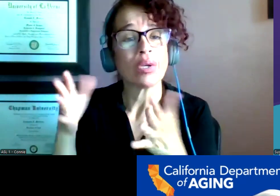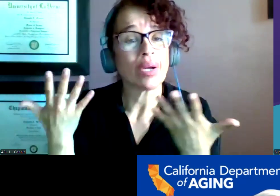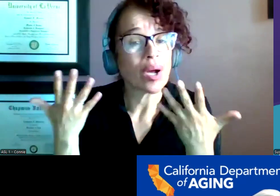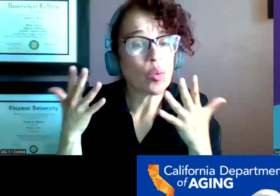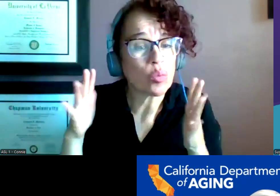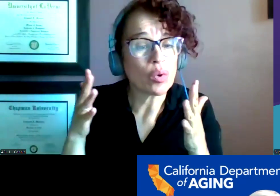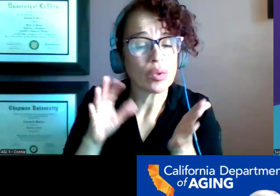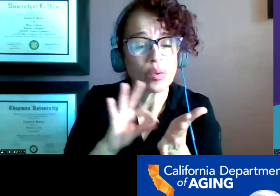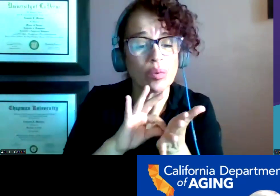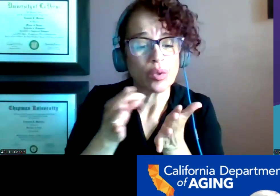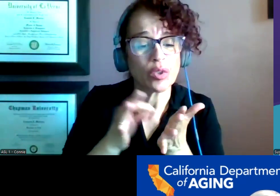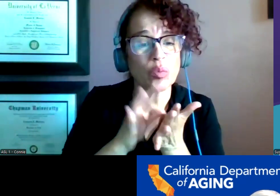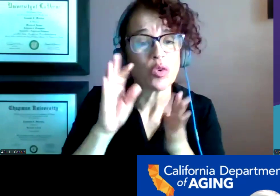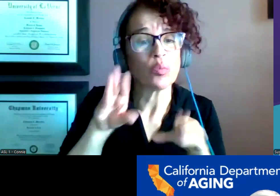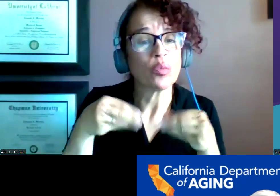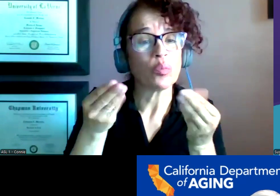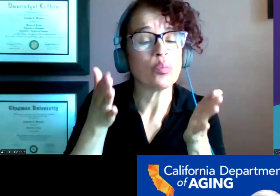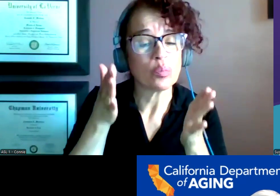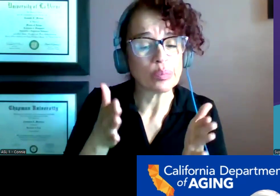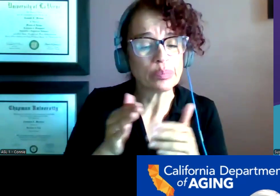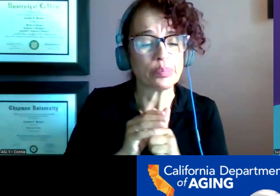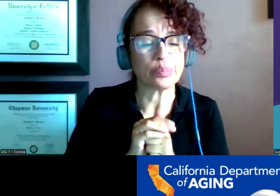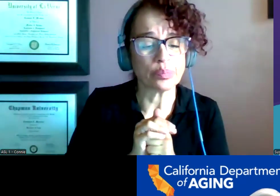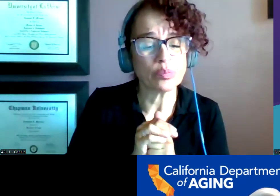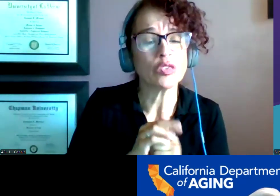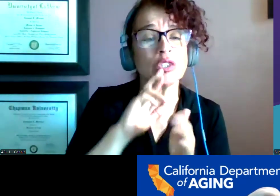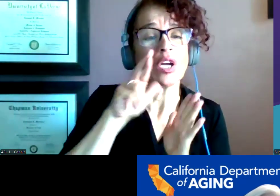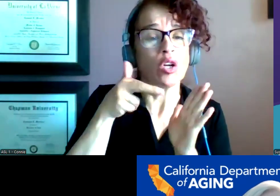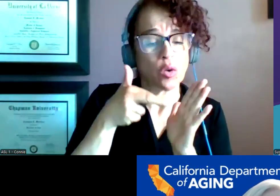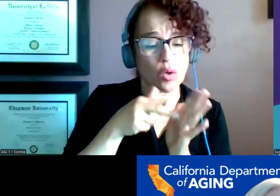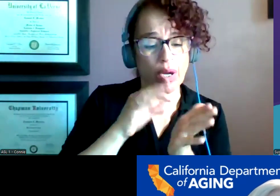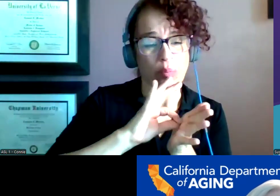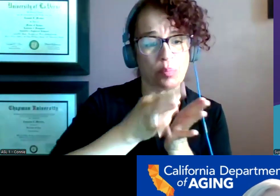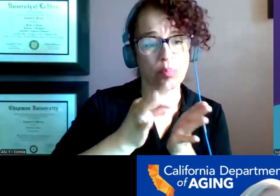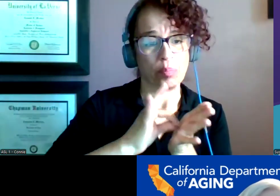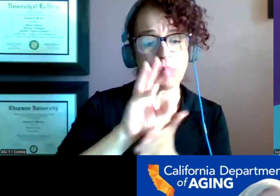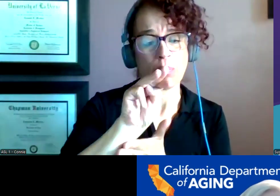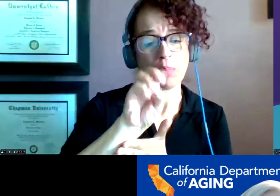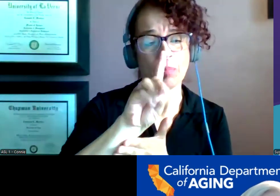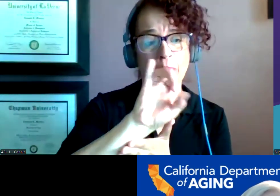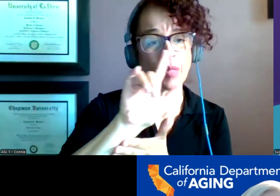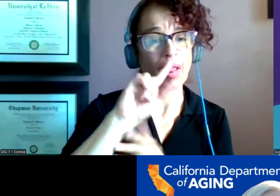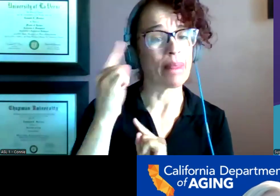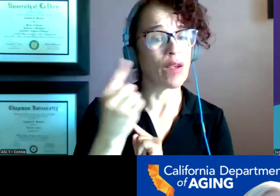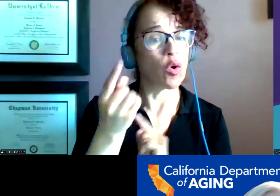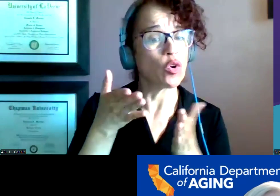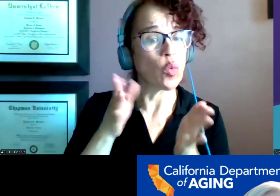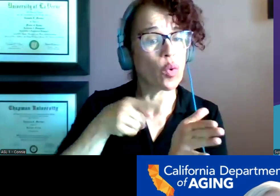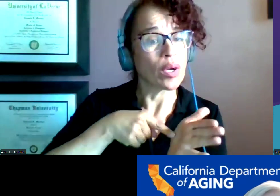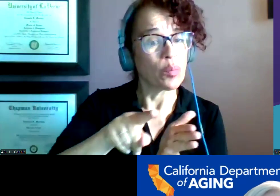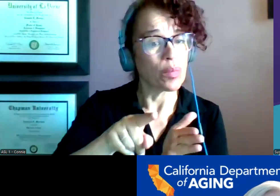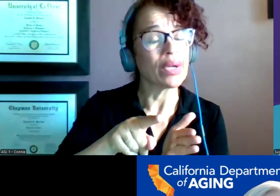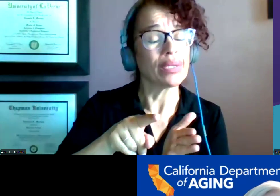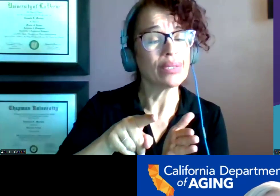already Medi-Cal providers are enrolled in Medi-Cal, and the only way PAVE